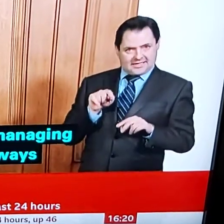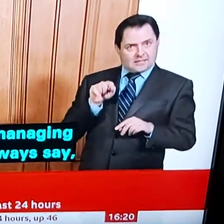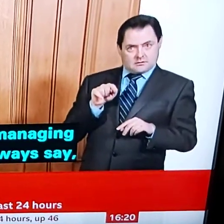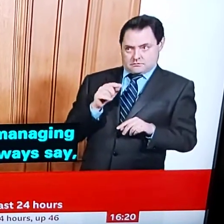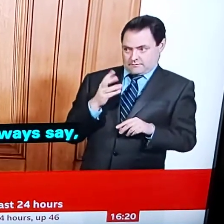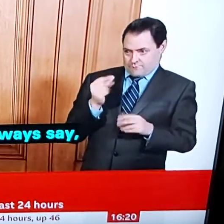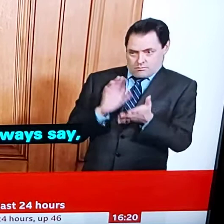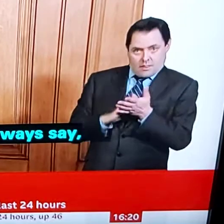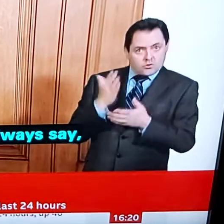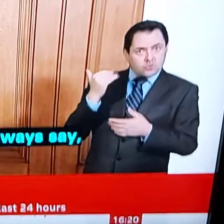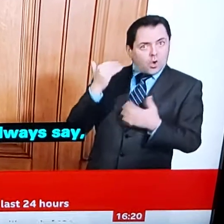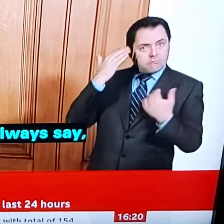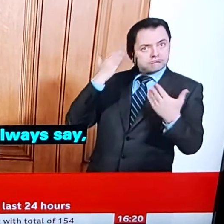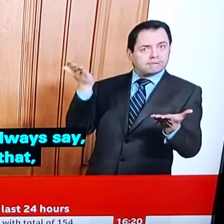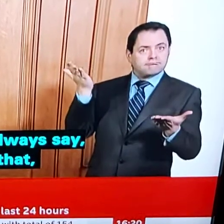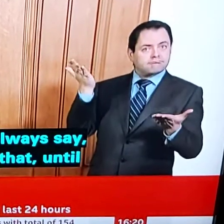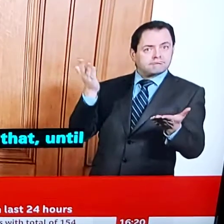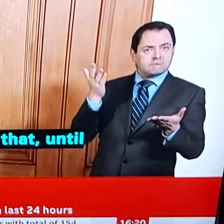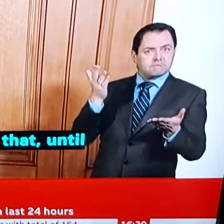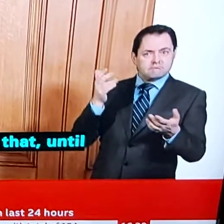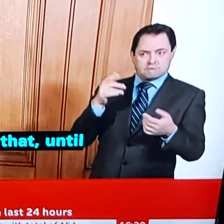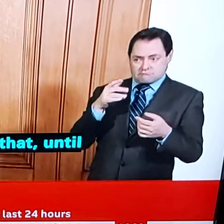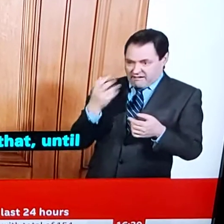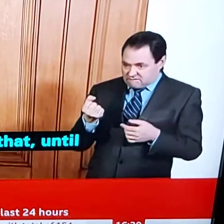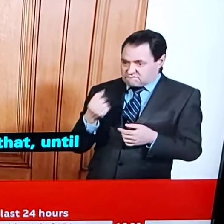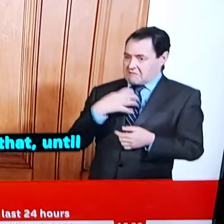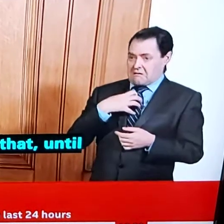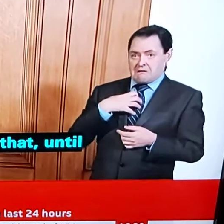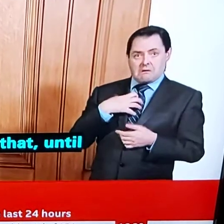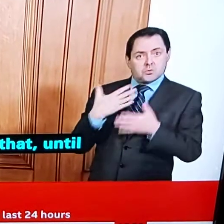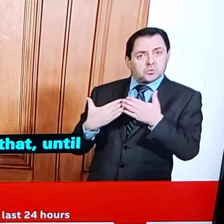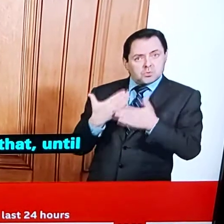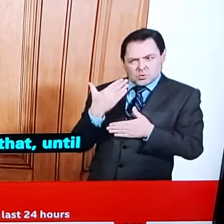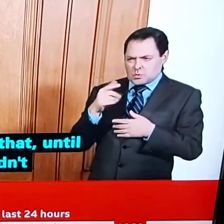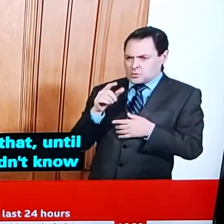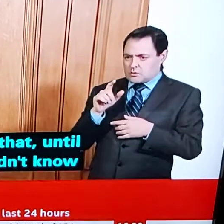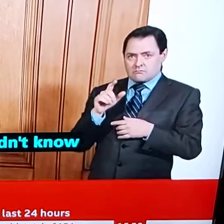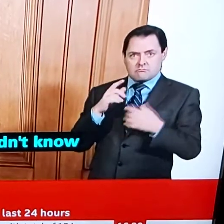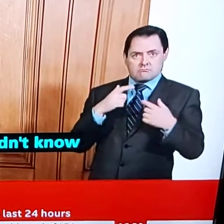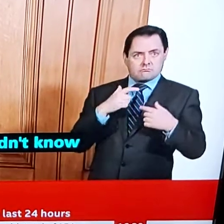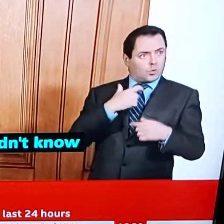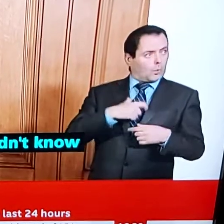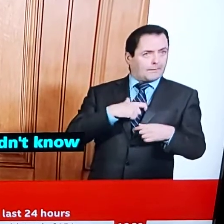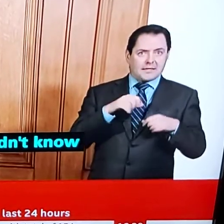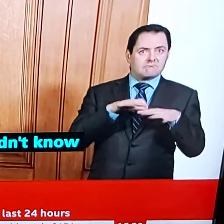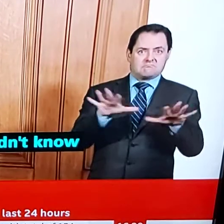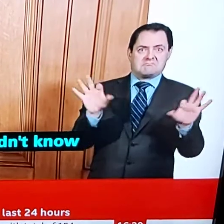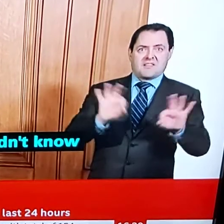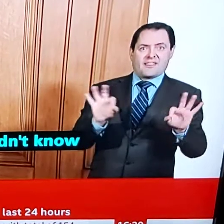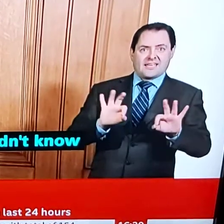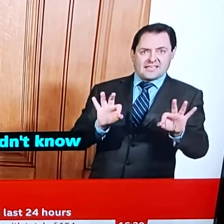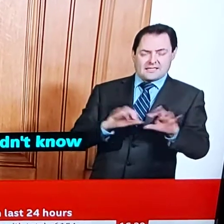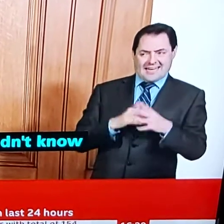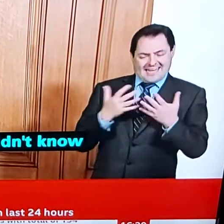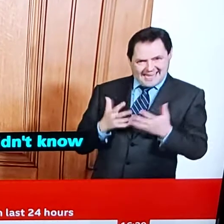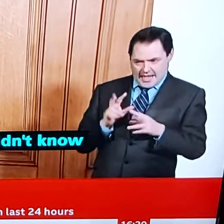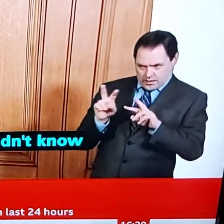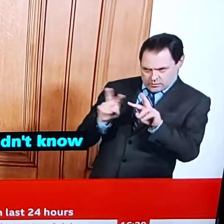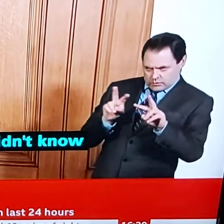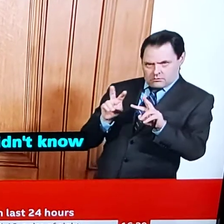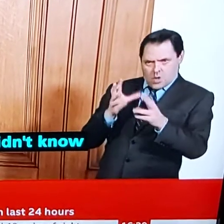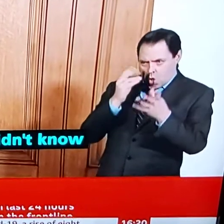months ago we didn't know existed and wasn't in the human population. And we are learning